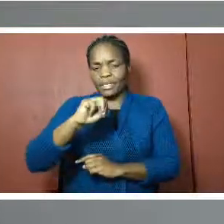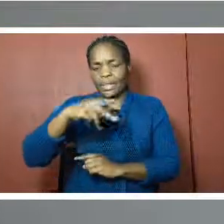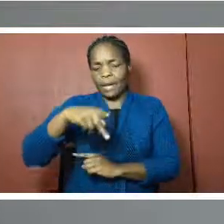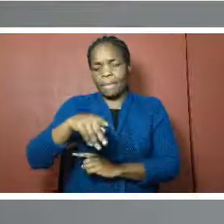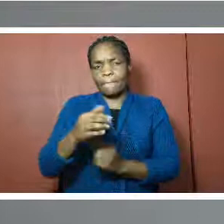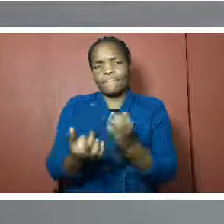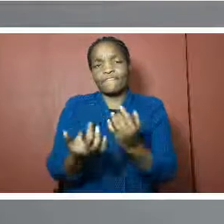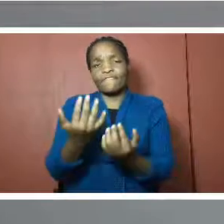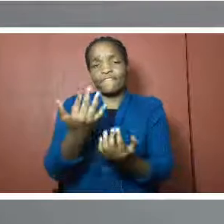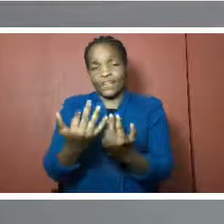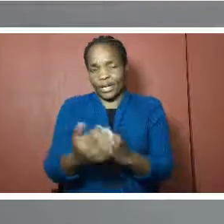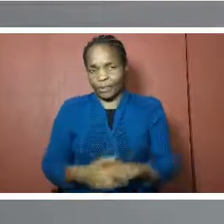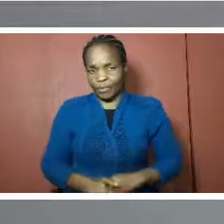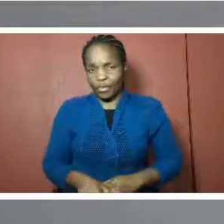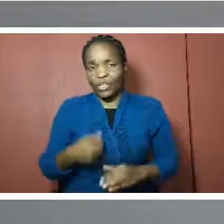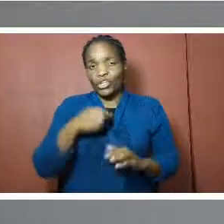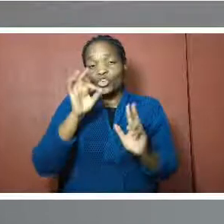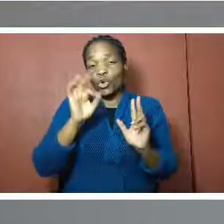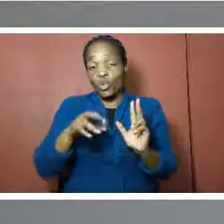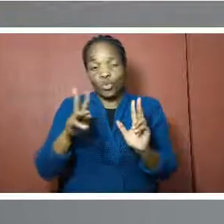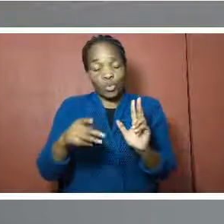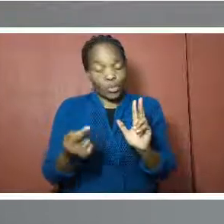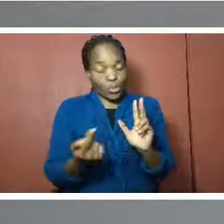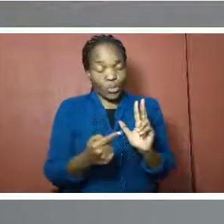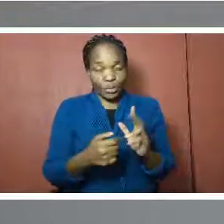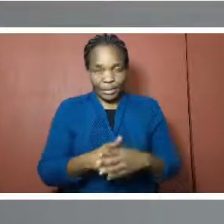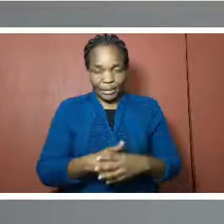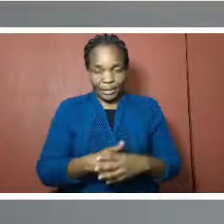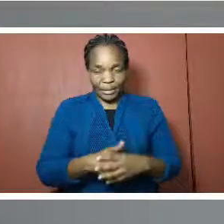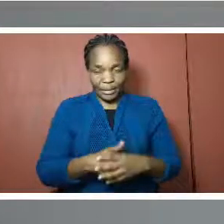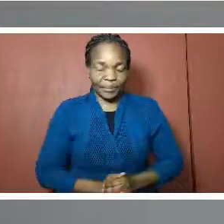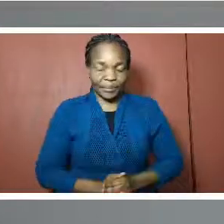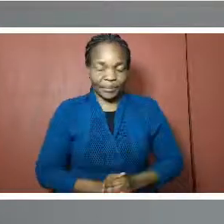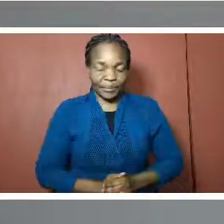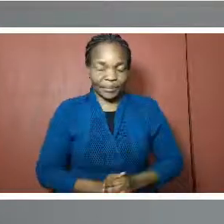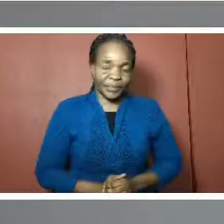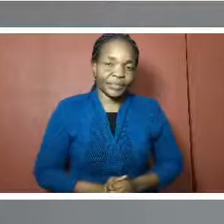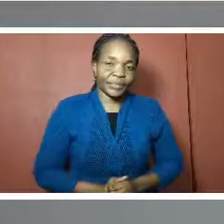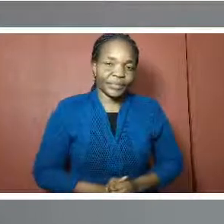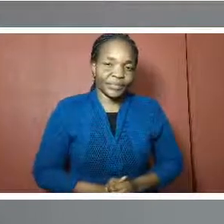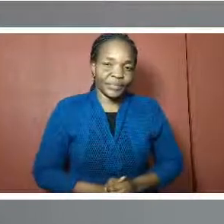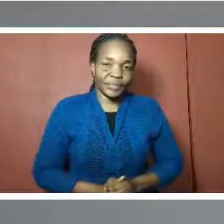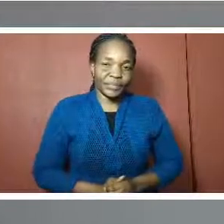Absai Haidua. I'm joined by Maggie Kashinamunene. She's our sign language interpreter.